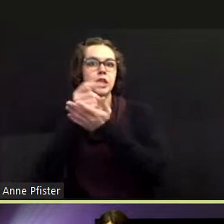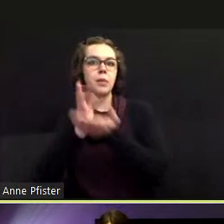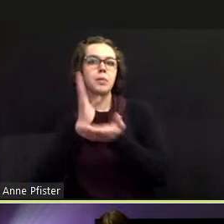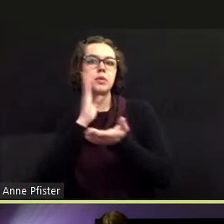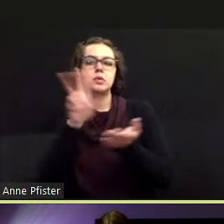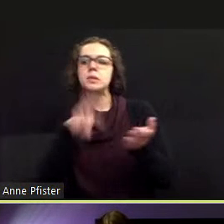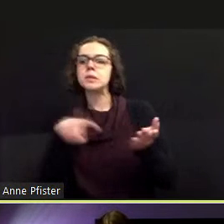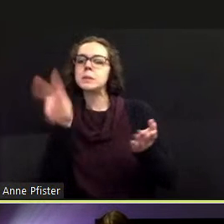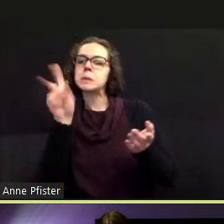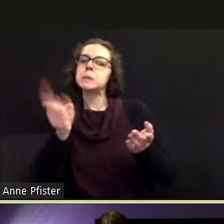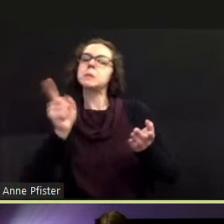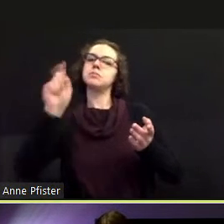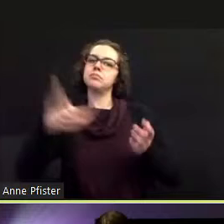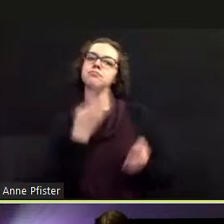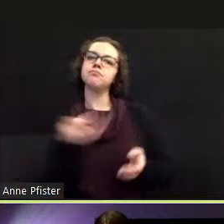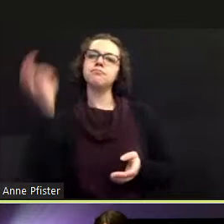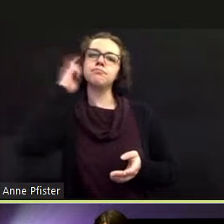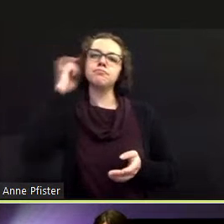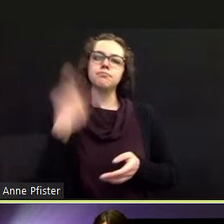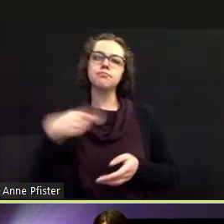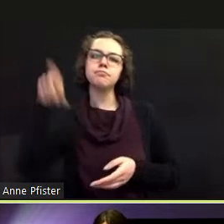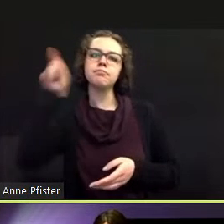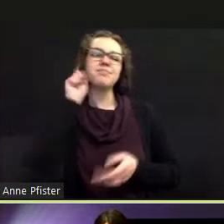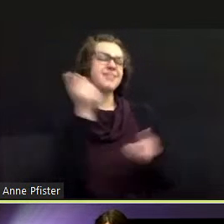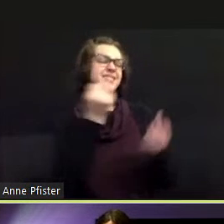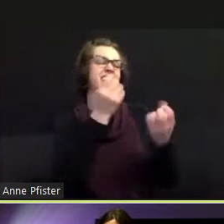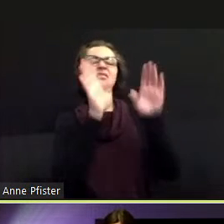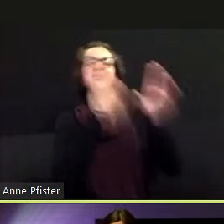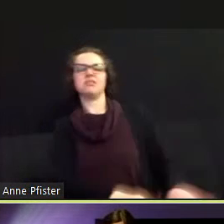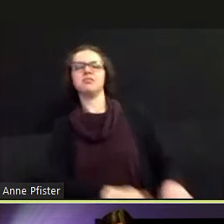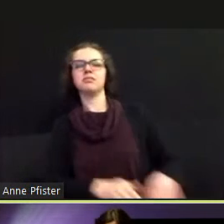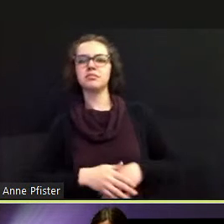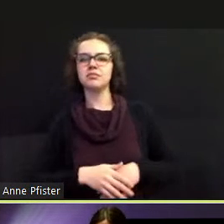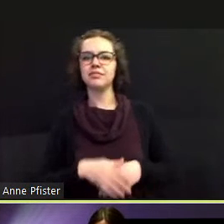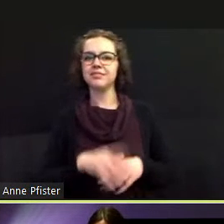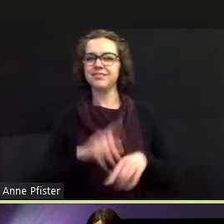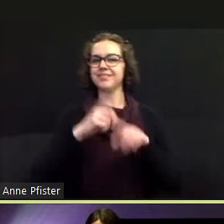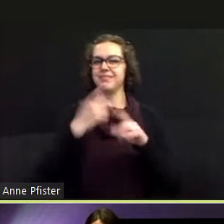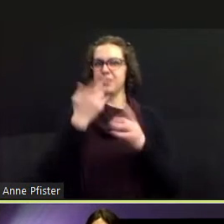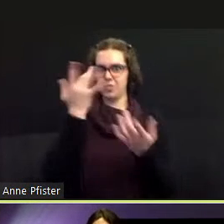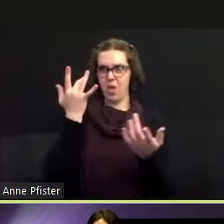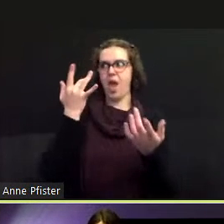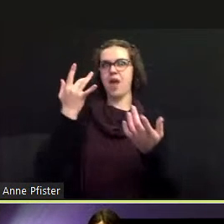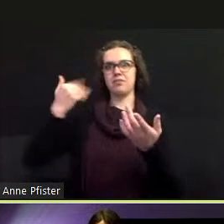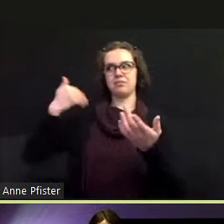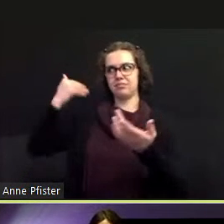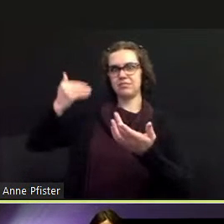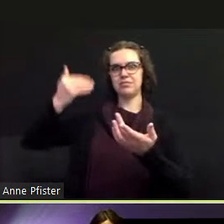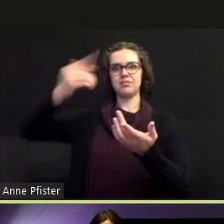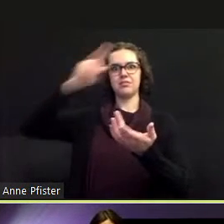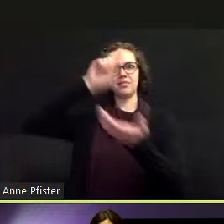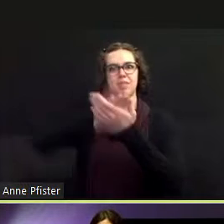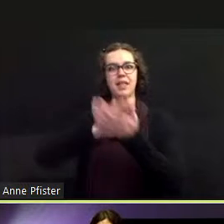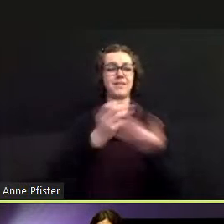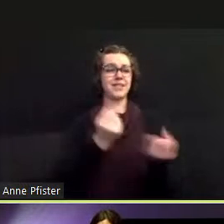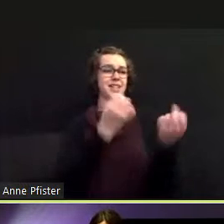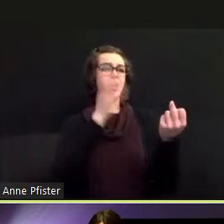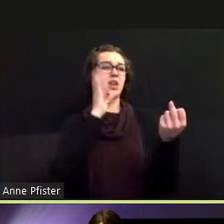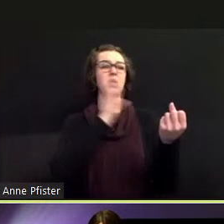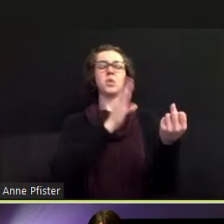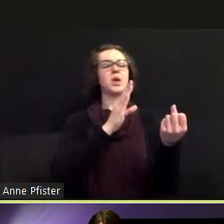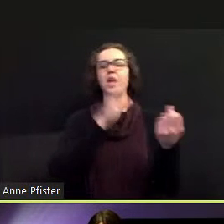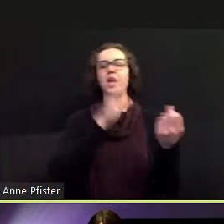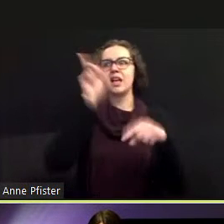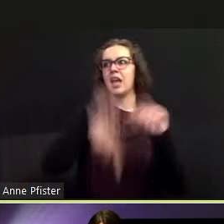cochlear implantation and to discourage the use of sign languages due to the false but persistent belief that signing will hamper development of spoken